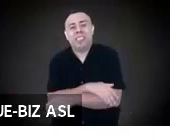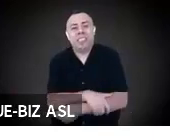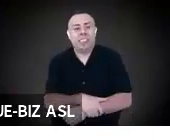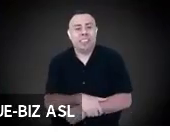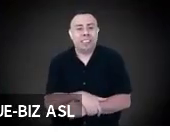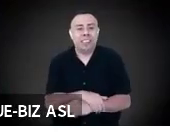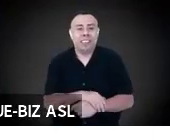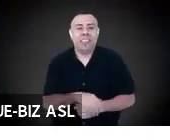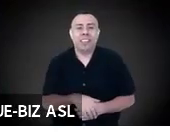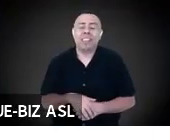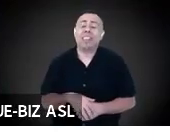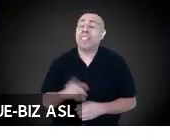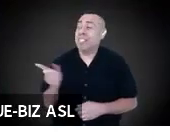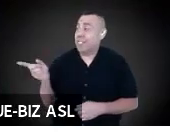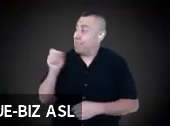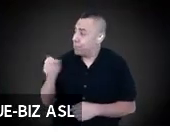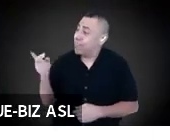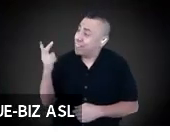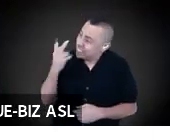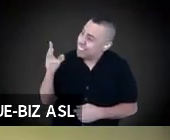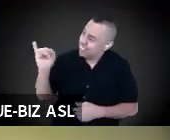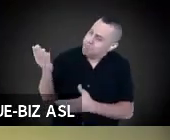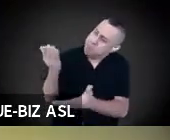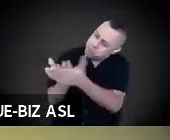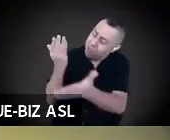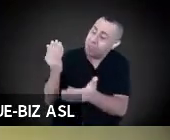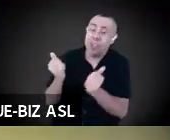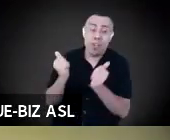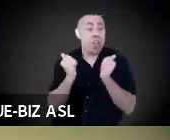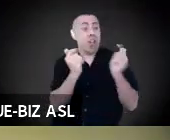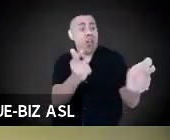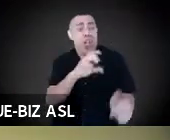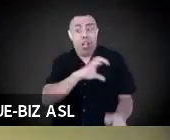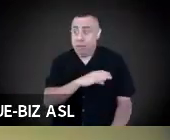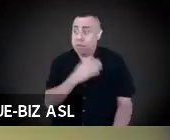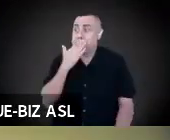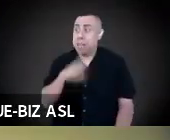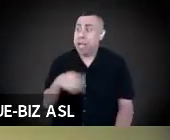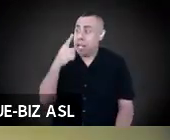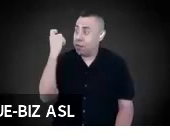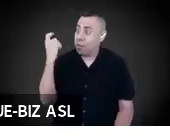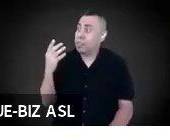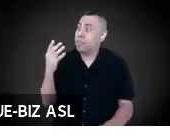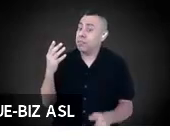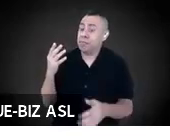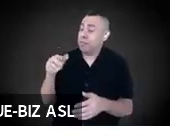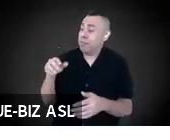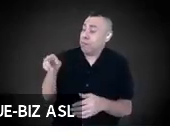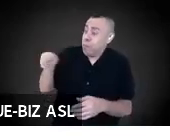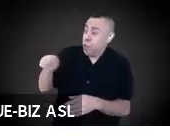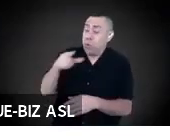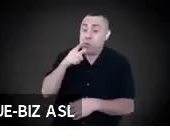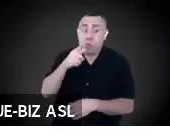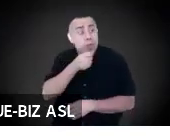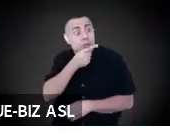bad, because they're no longer police officers. Yep. You know what I mean? The ones who are staying are the ones who